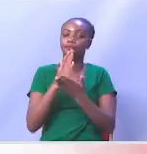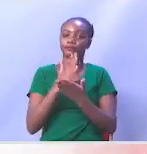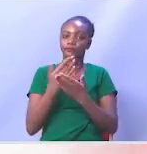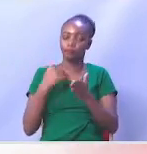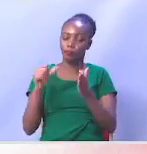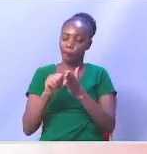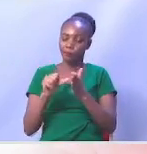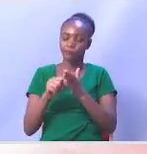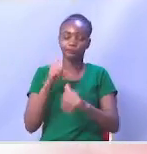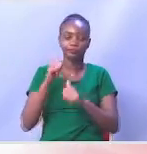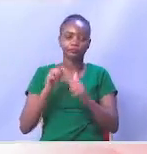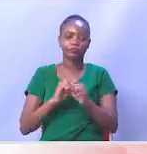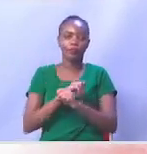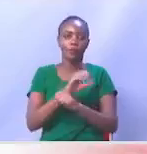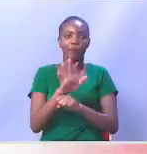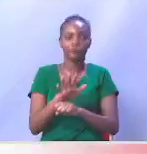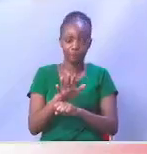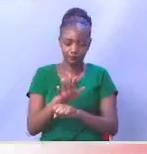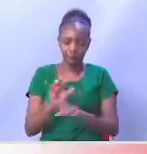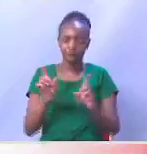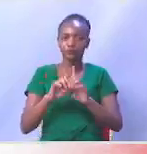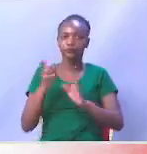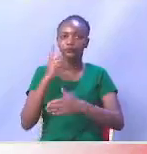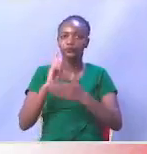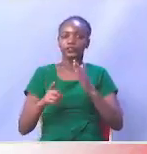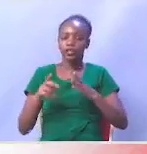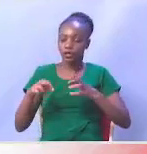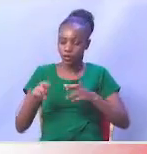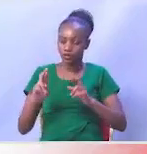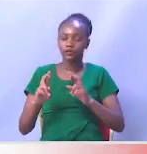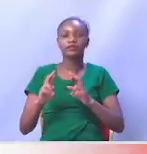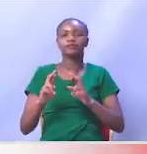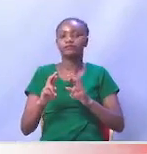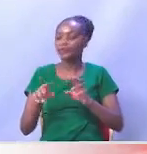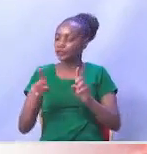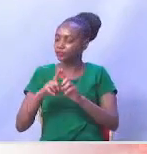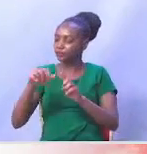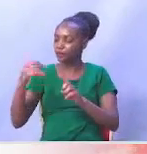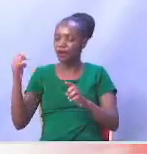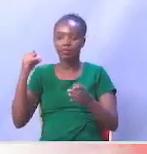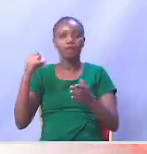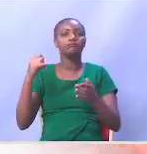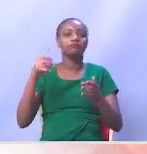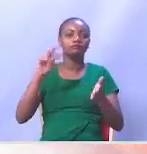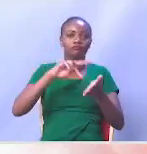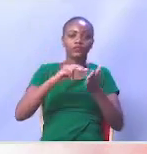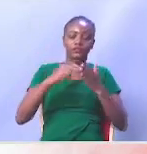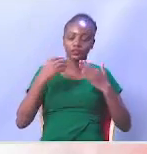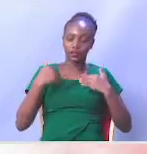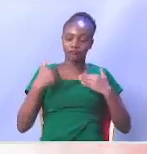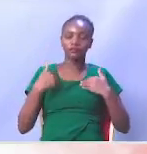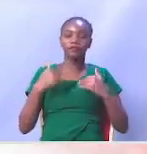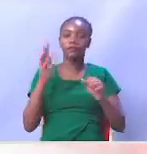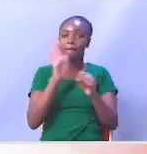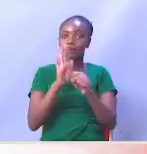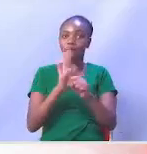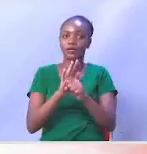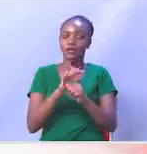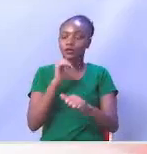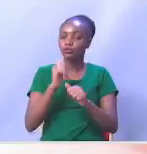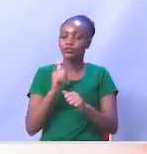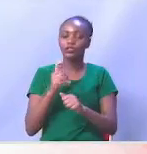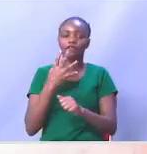of COVID that we face. He further stated that the road is among many ongoing road construction projects in the city that accumulates to